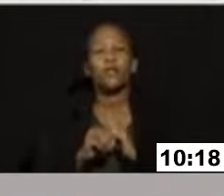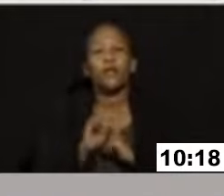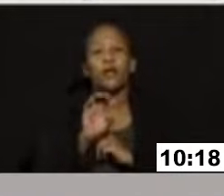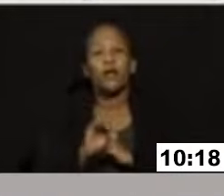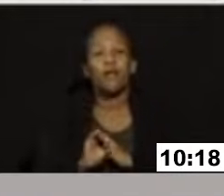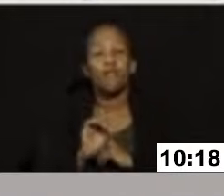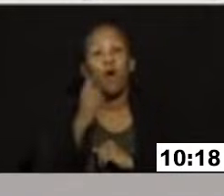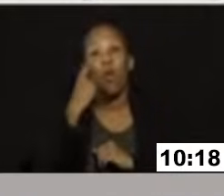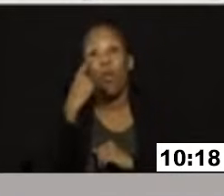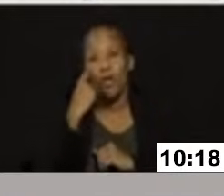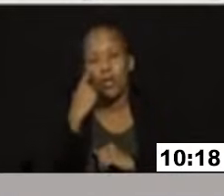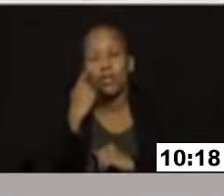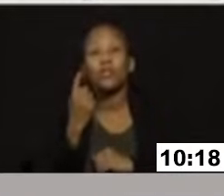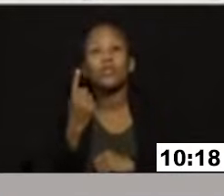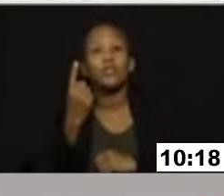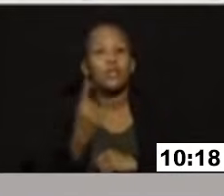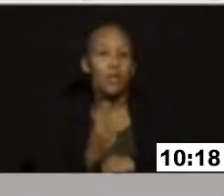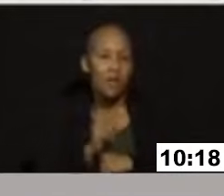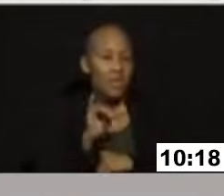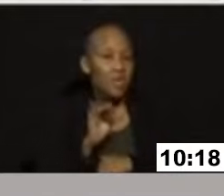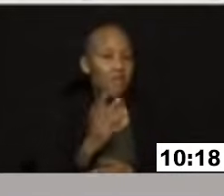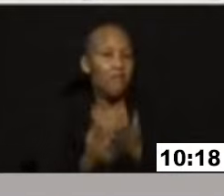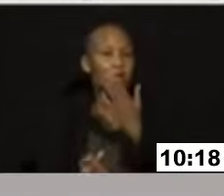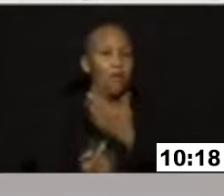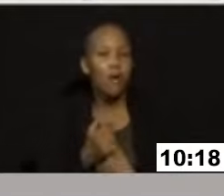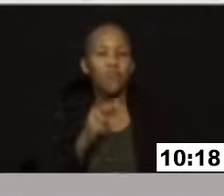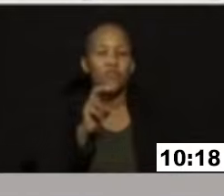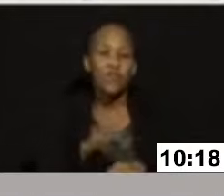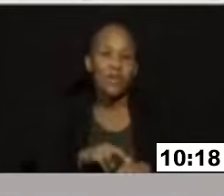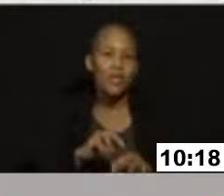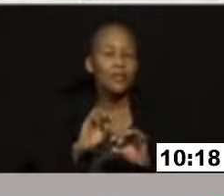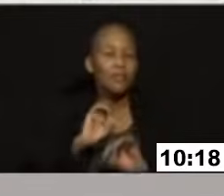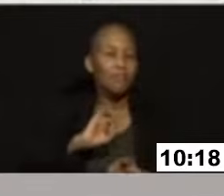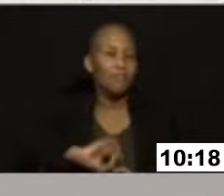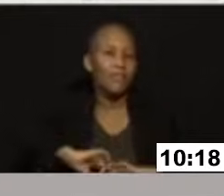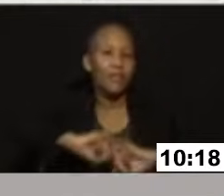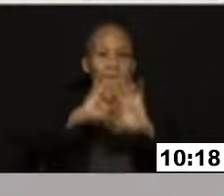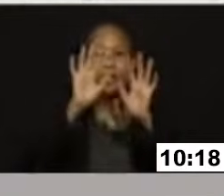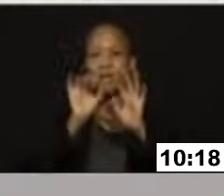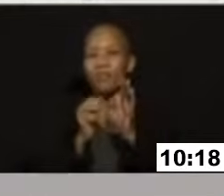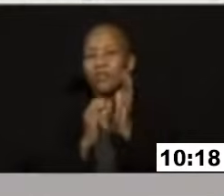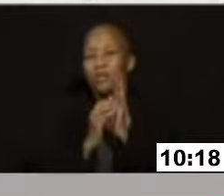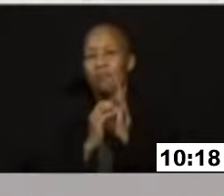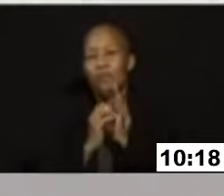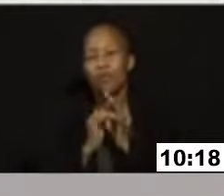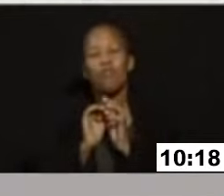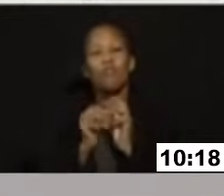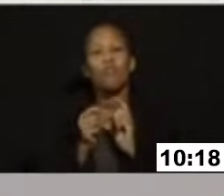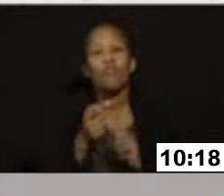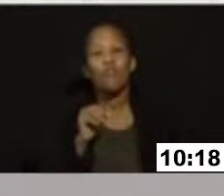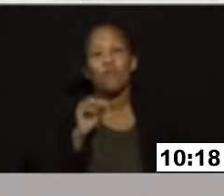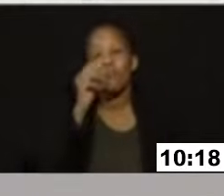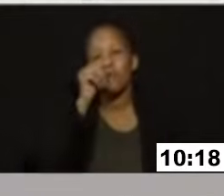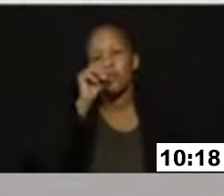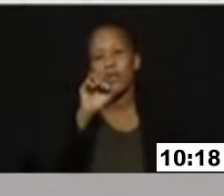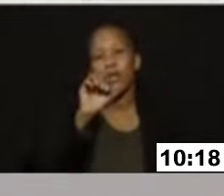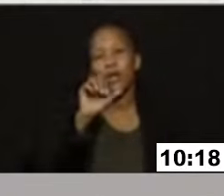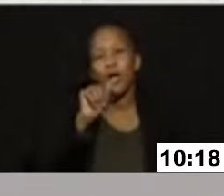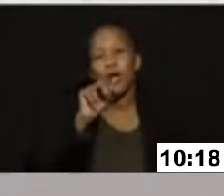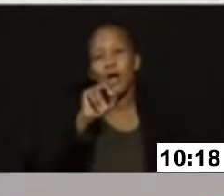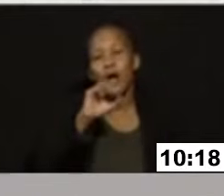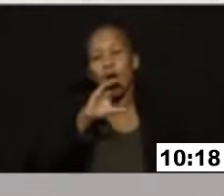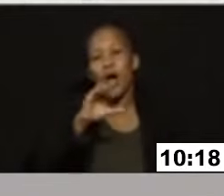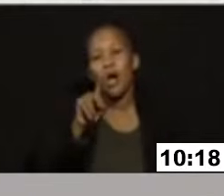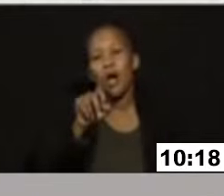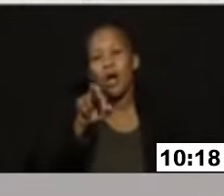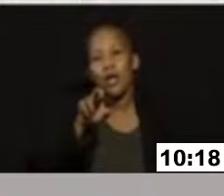that requires clarity, I use this as an example from Mr. Ackerman. This can be put to Mr. Ackerman. It goes to